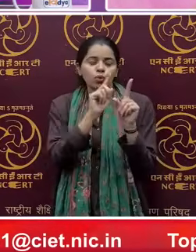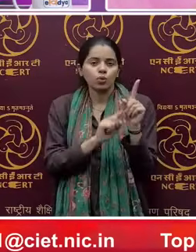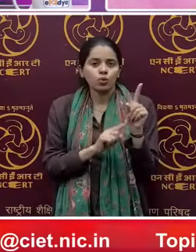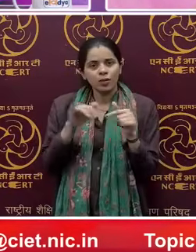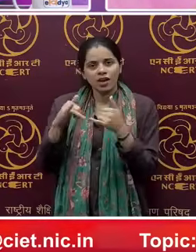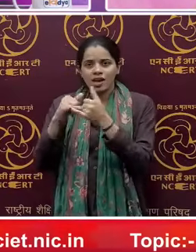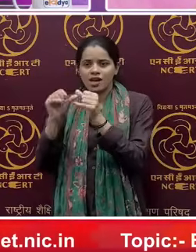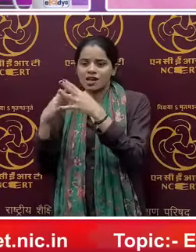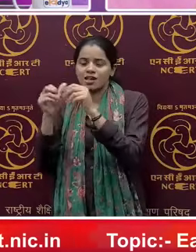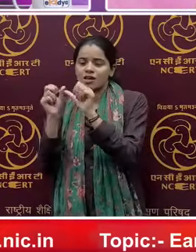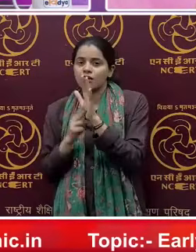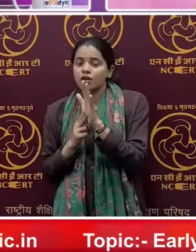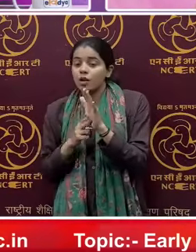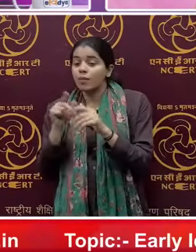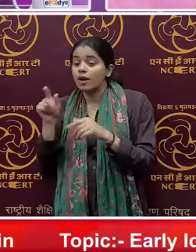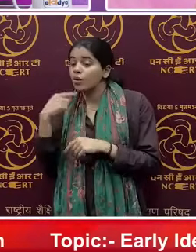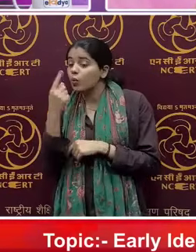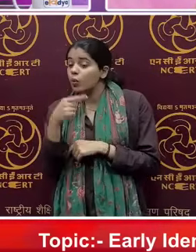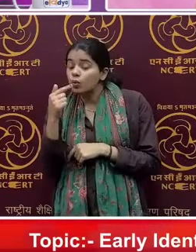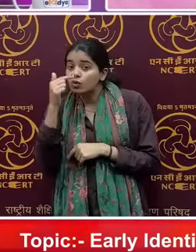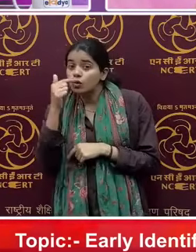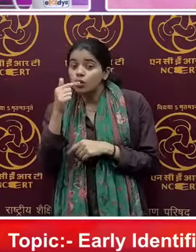say who's Ruby's brother,